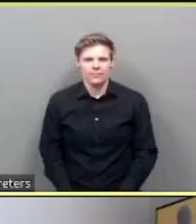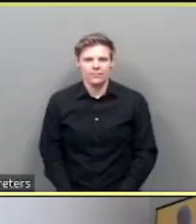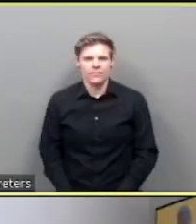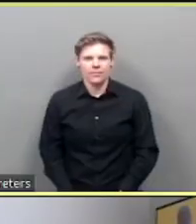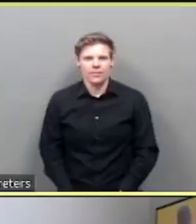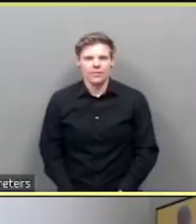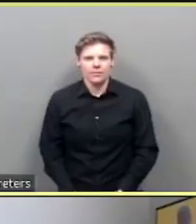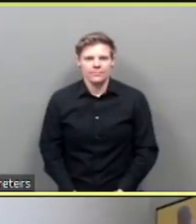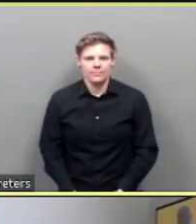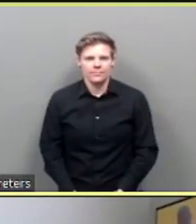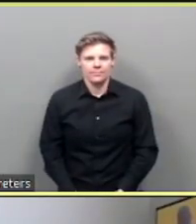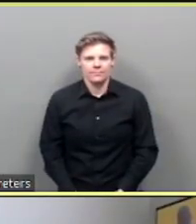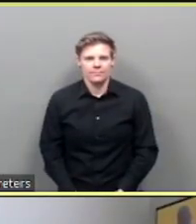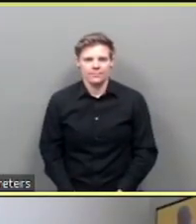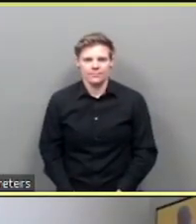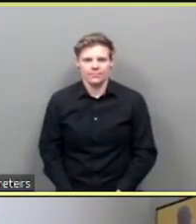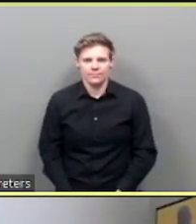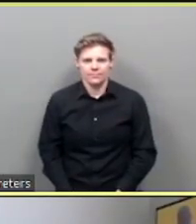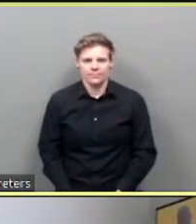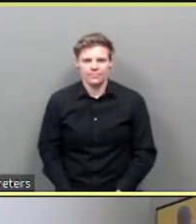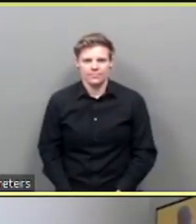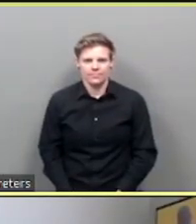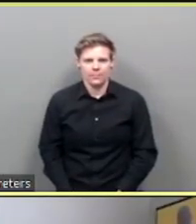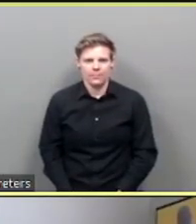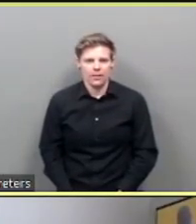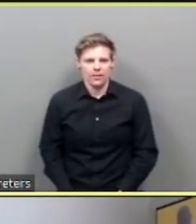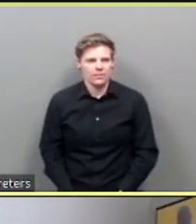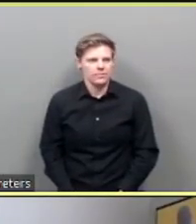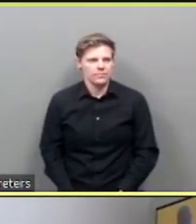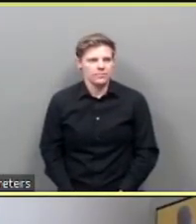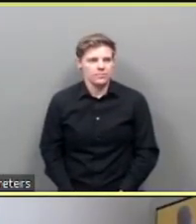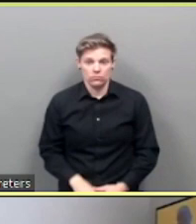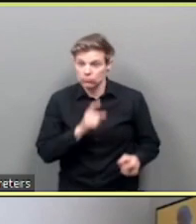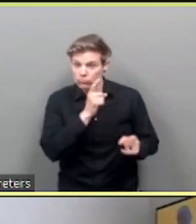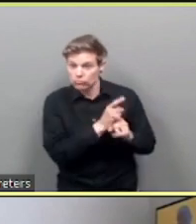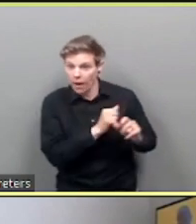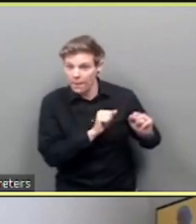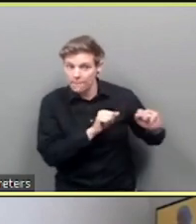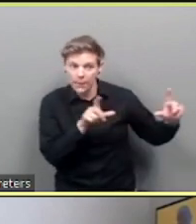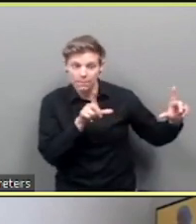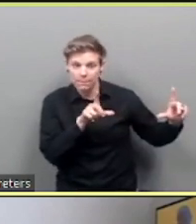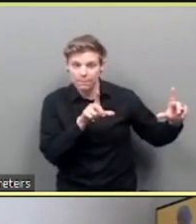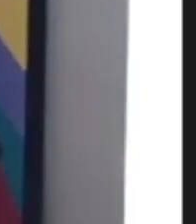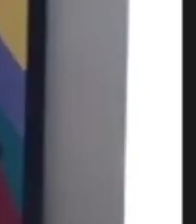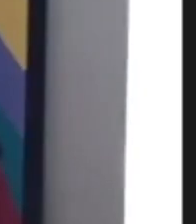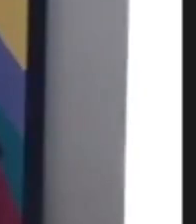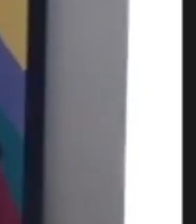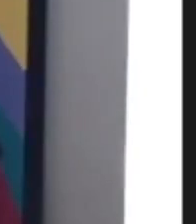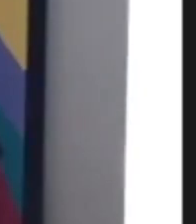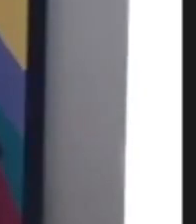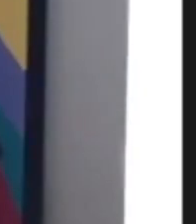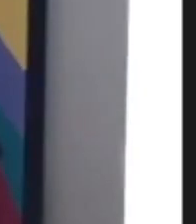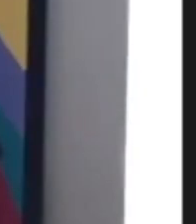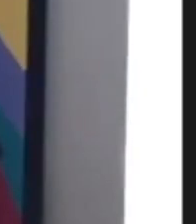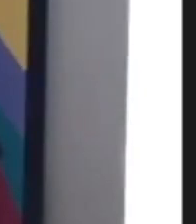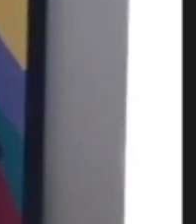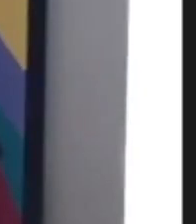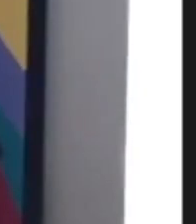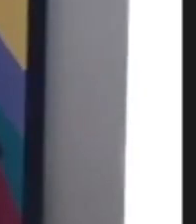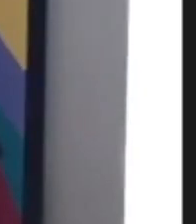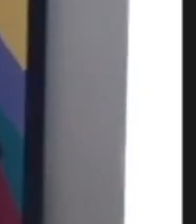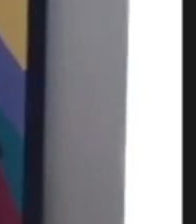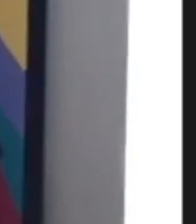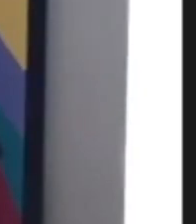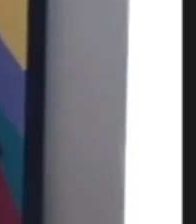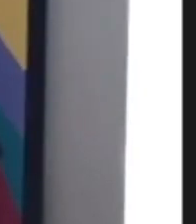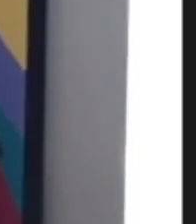Is it this one? Is that the one you're saying? No, that's not the one. The one that says a 1.3, right?